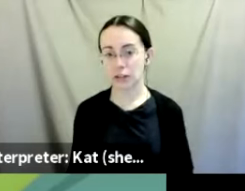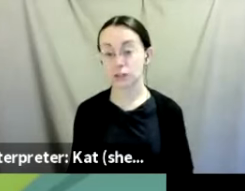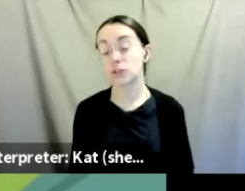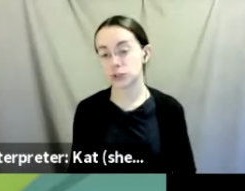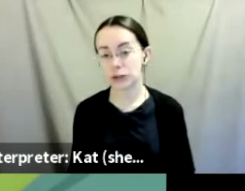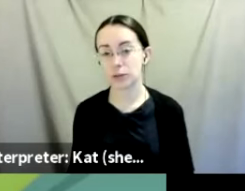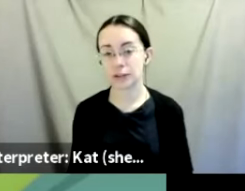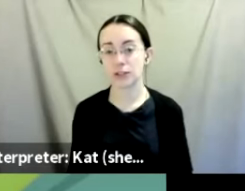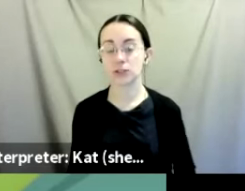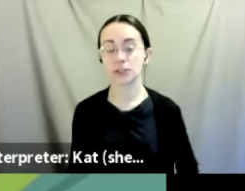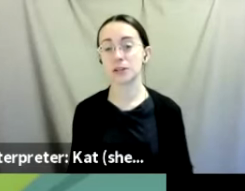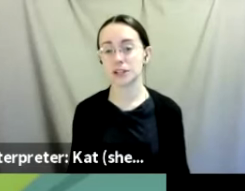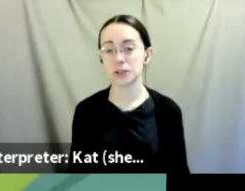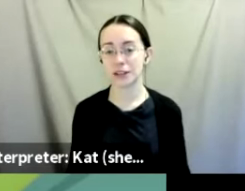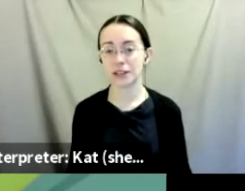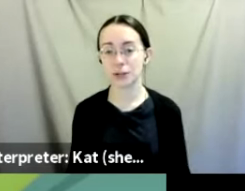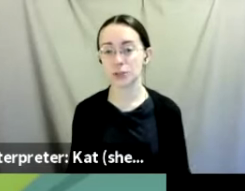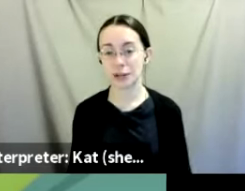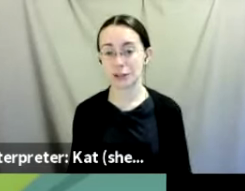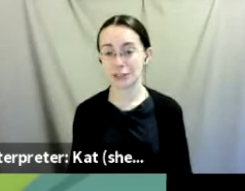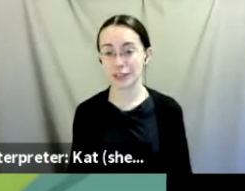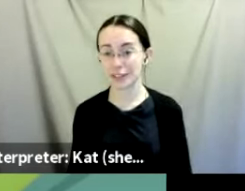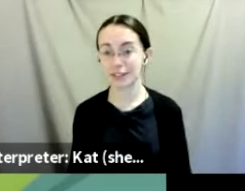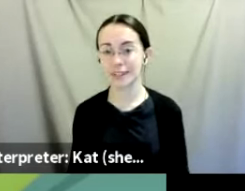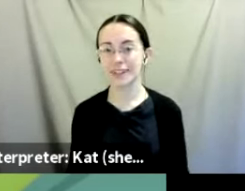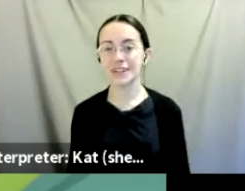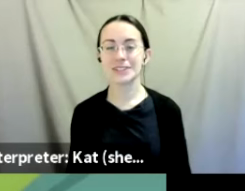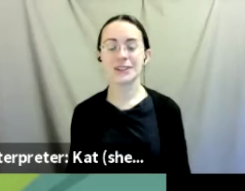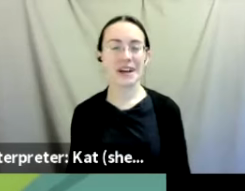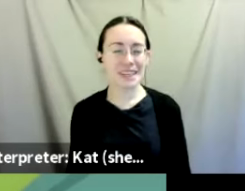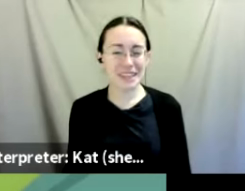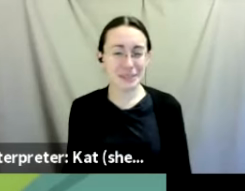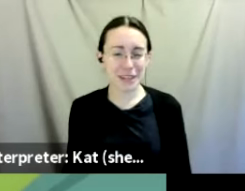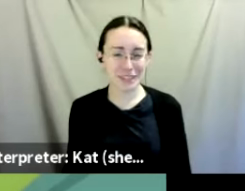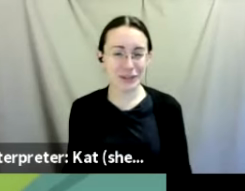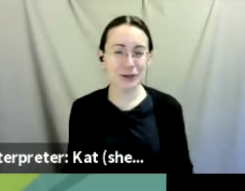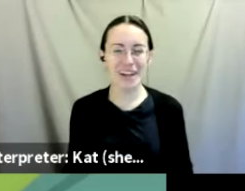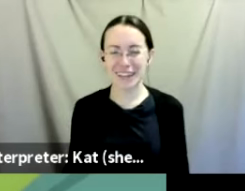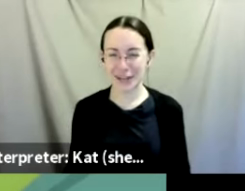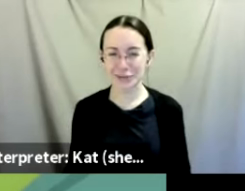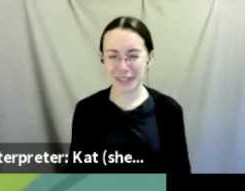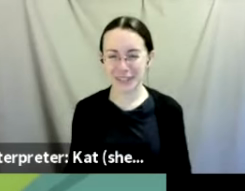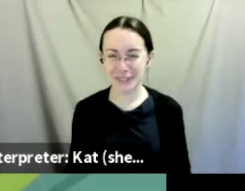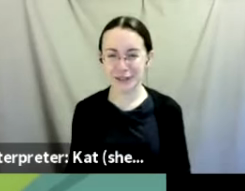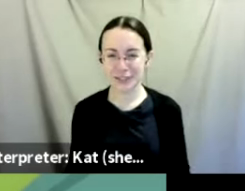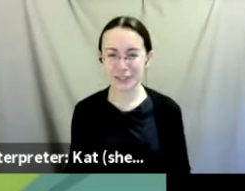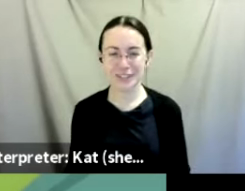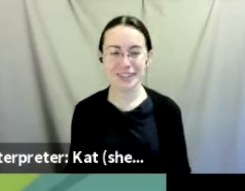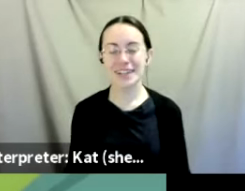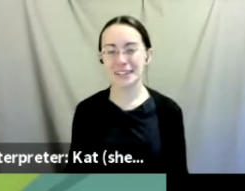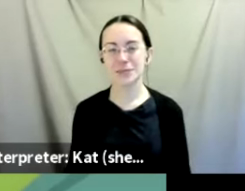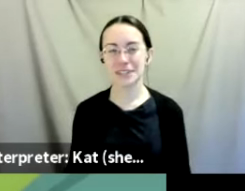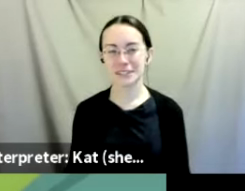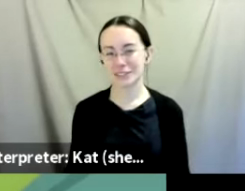healthcare providers, future healthcare providers, to experience what that language barrier is like. So I think that's my answer of why I can't really answer your